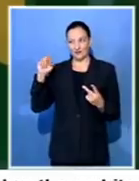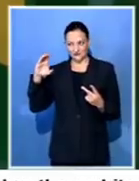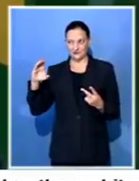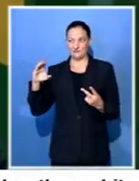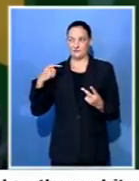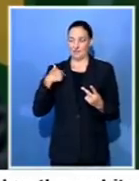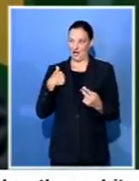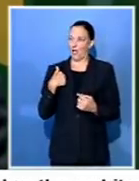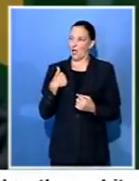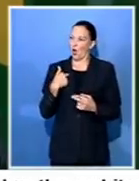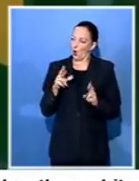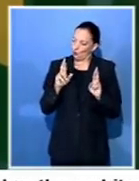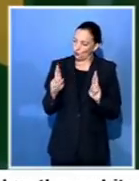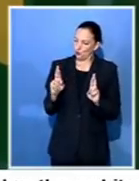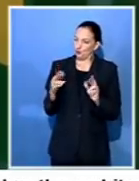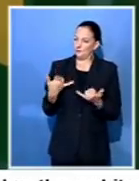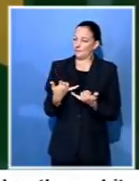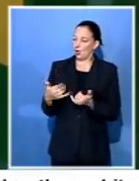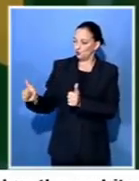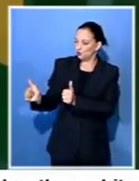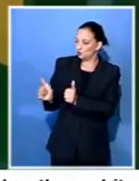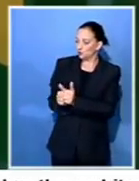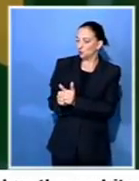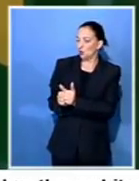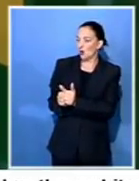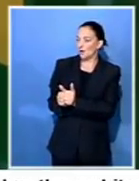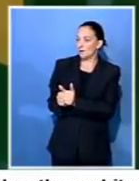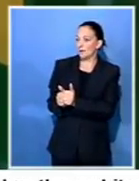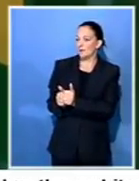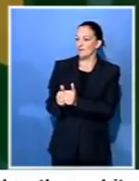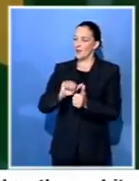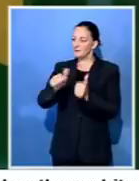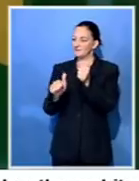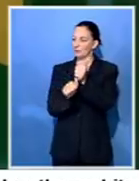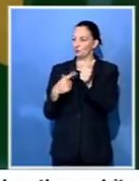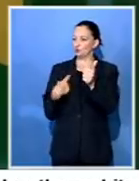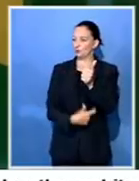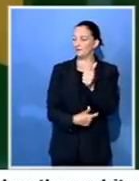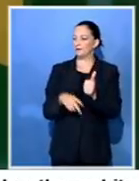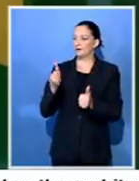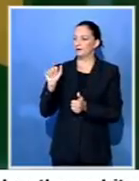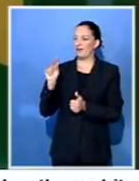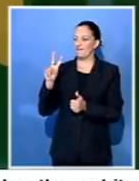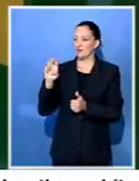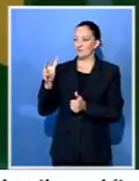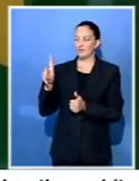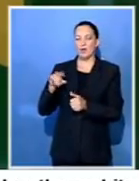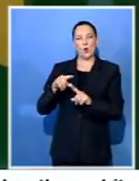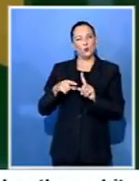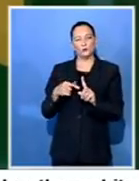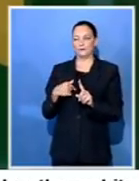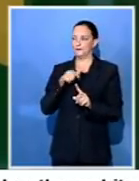wish to join Deputy President David Mabuza in saying we regret this shameful